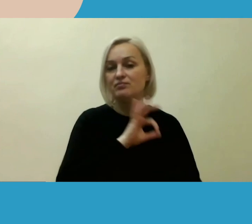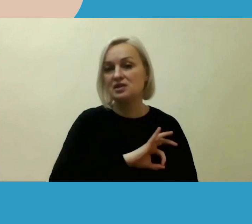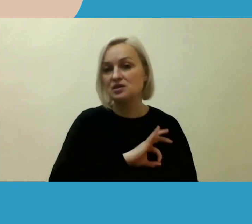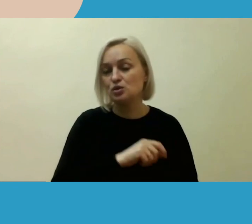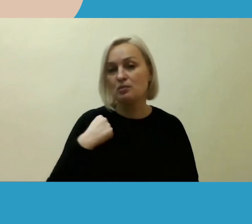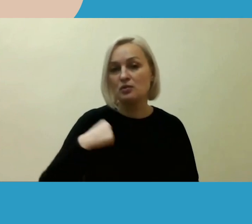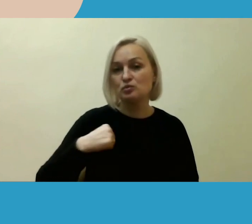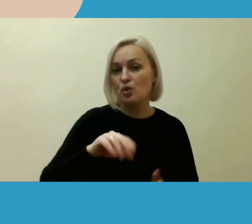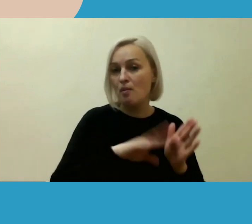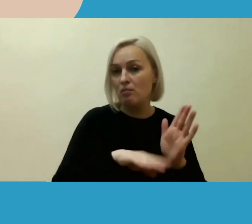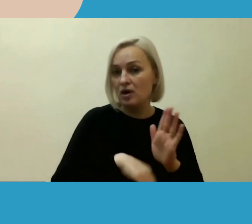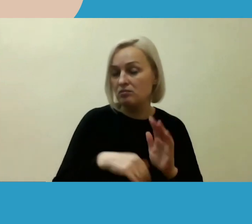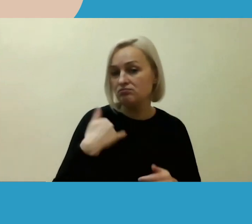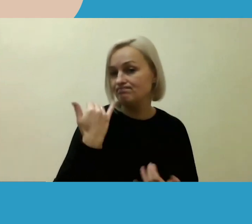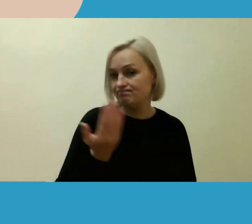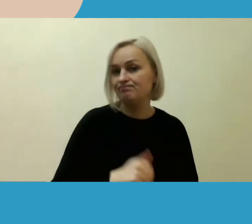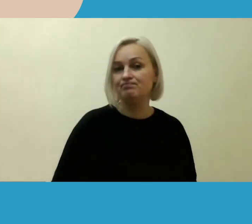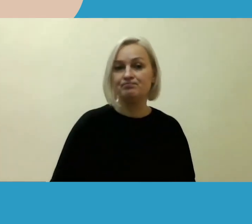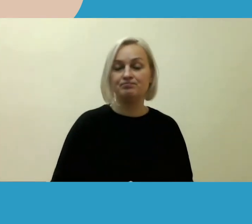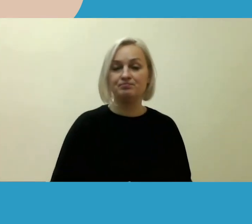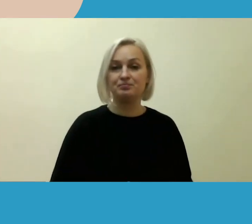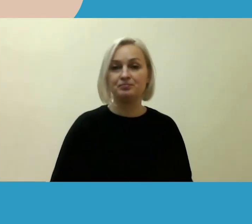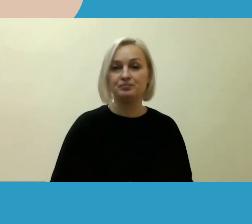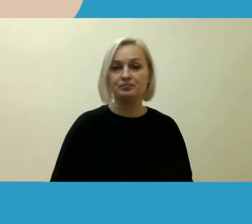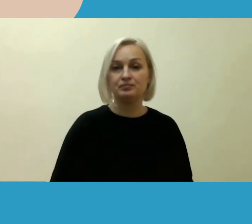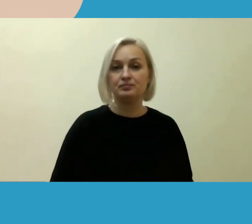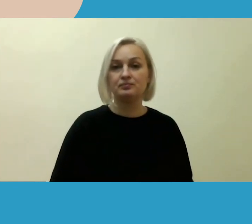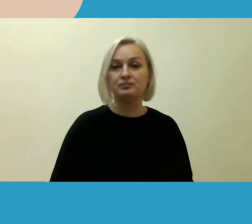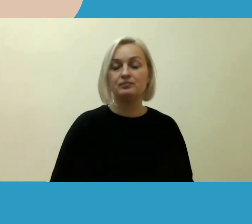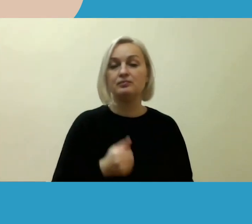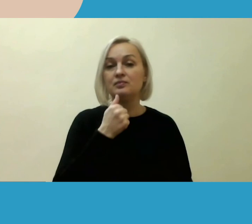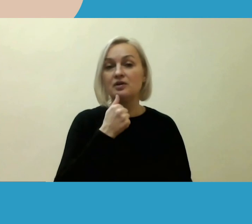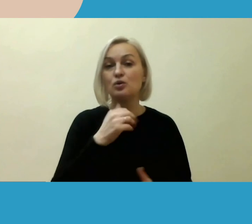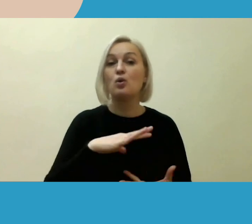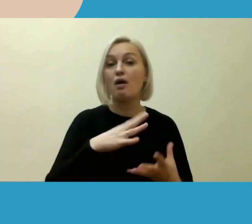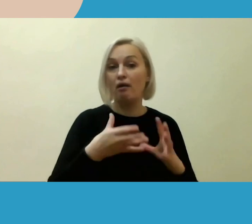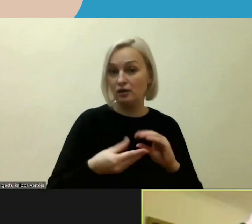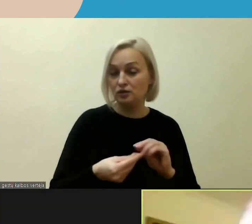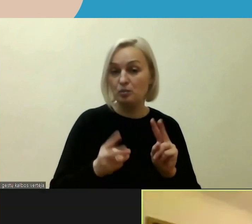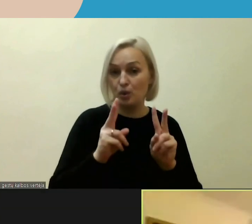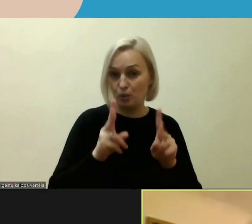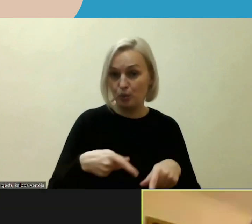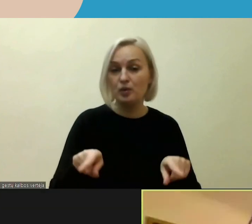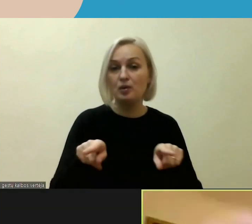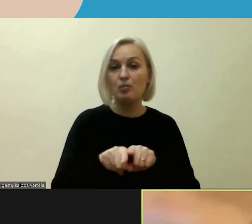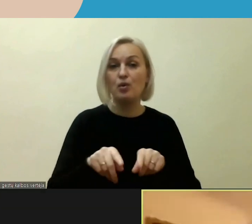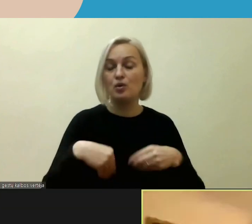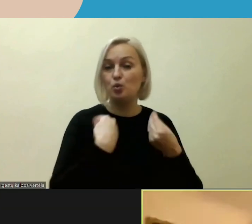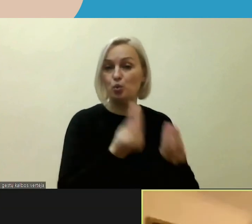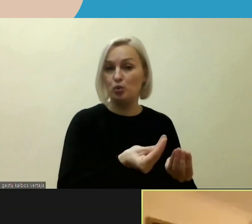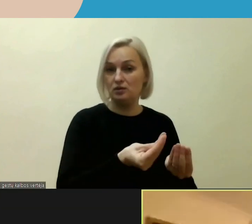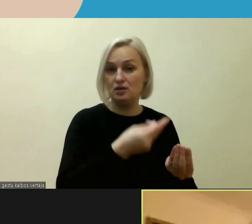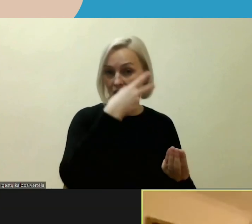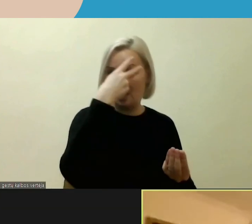we will happily give you our template and help you set it up. But I would encourage you to have a